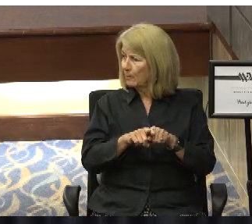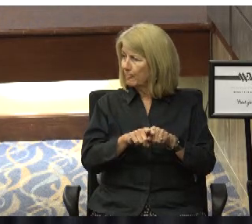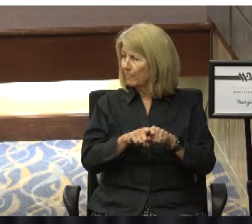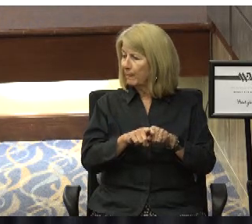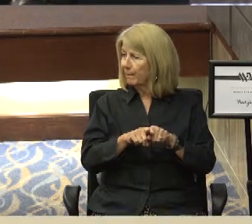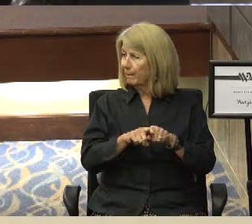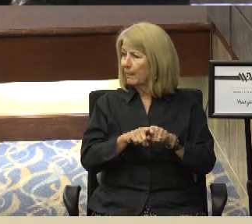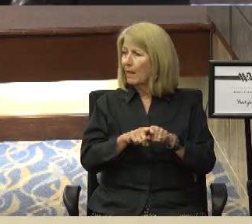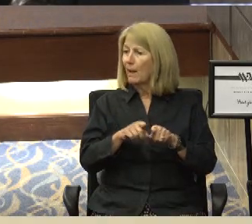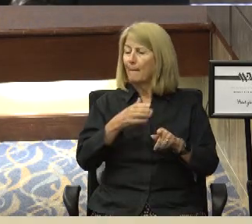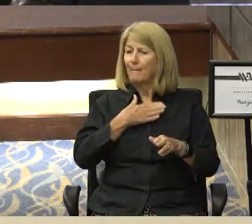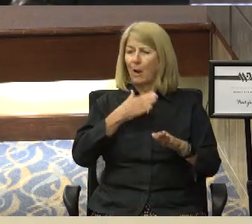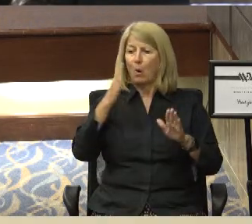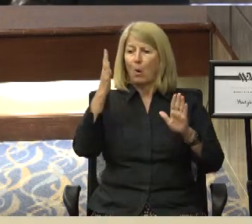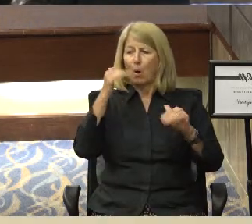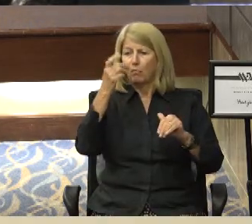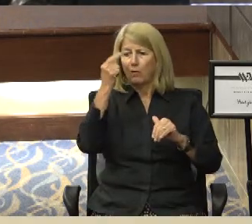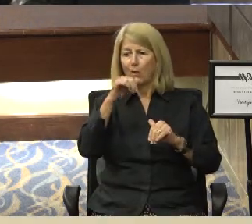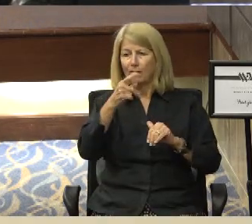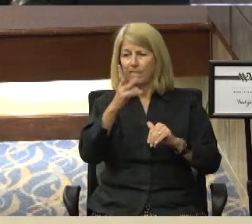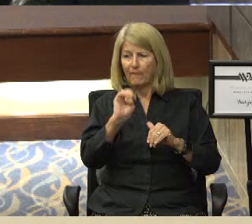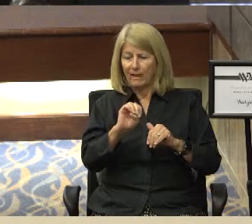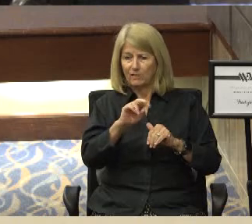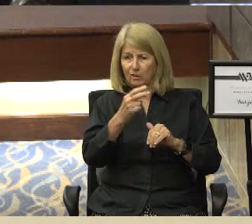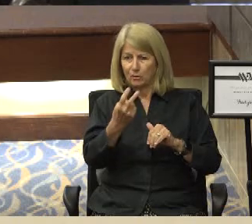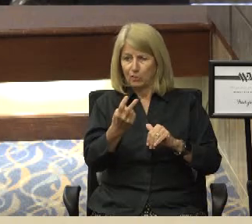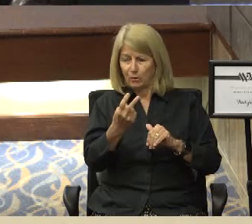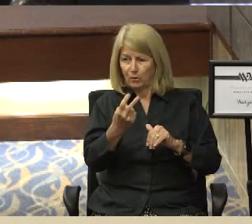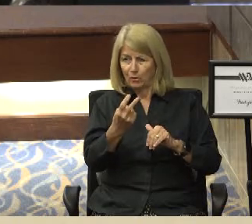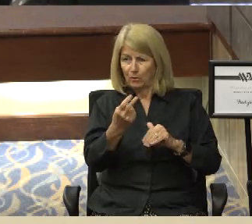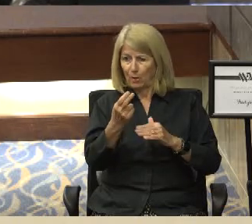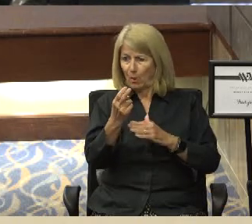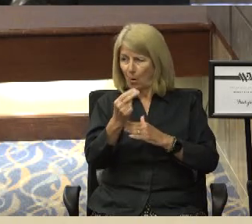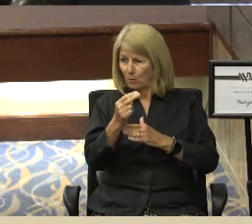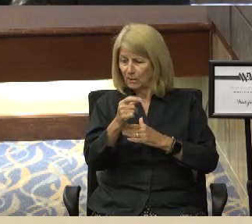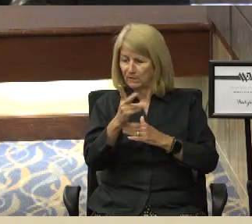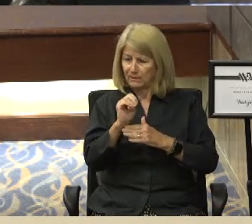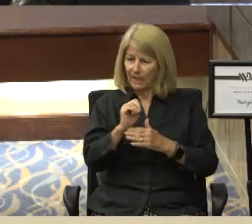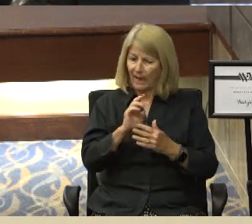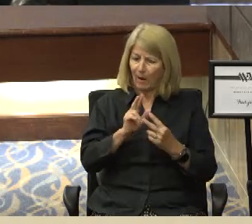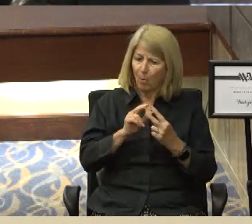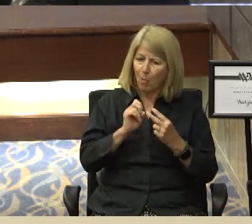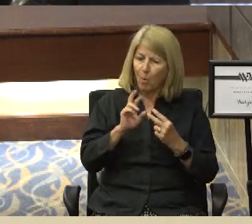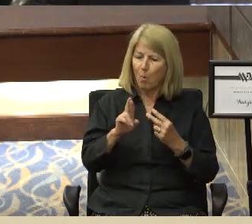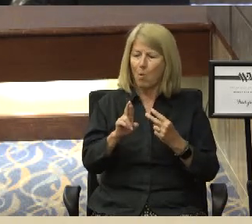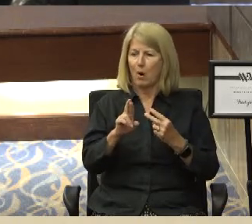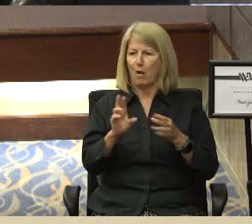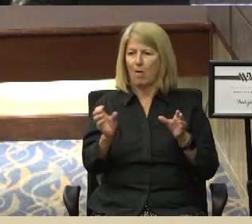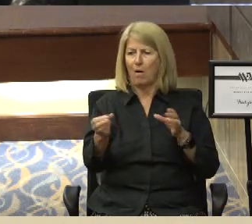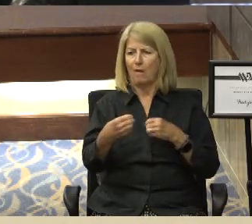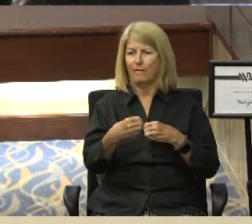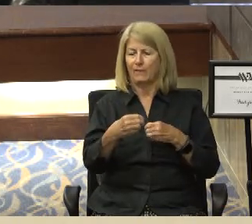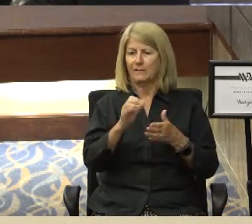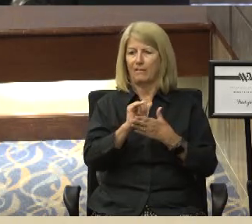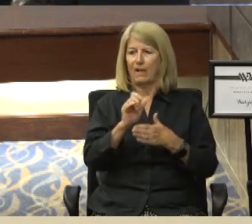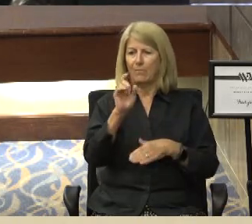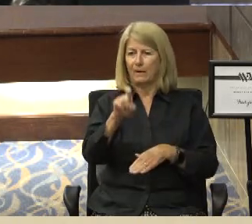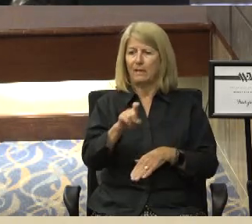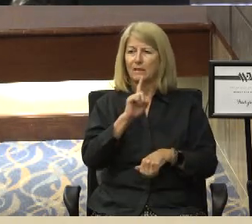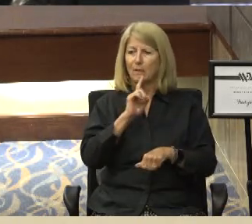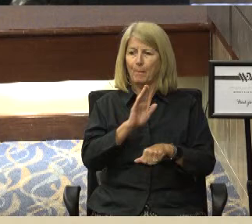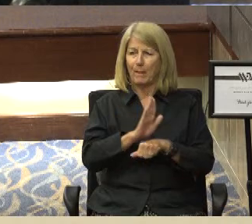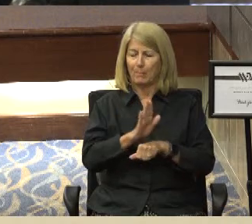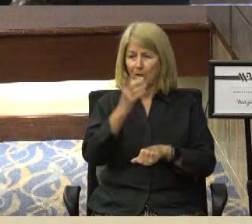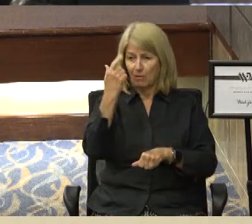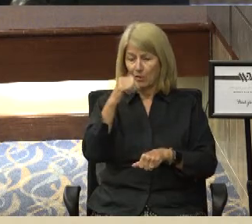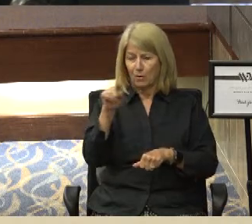that for phase 2, which was the hotel site, now could be hotel or office, that we can get a commitment from you guys